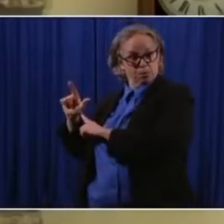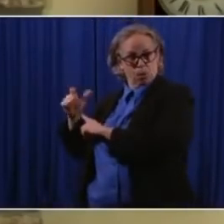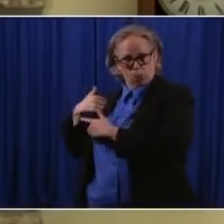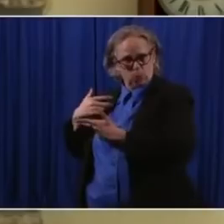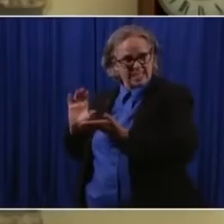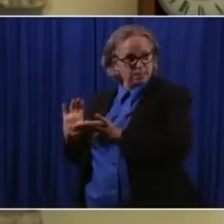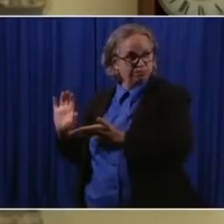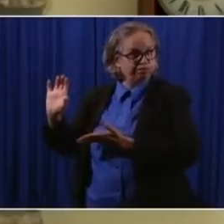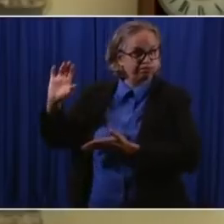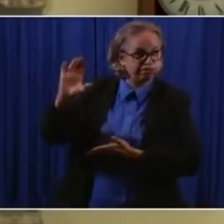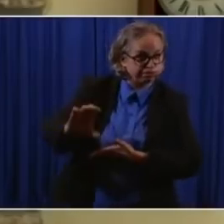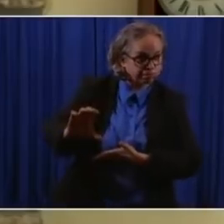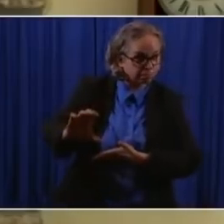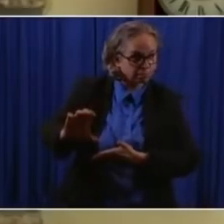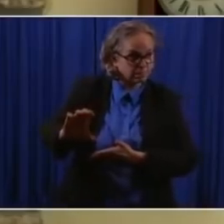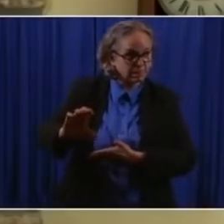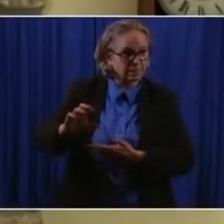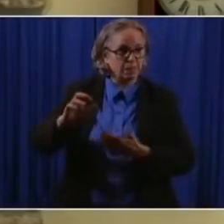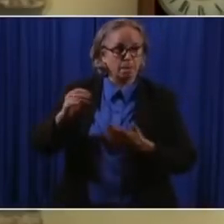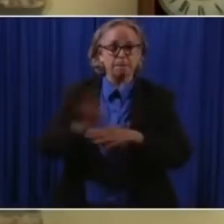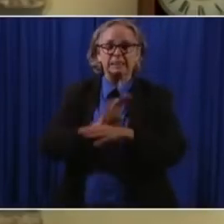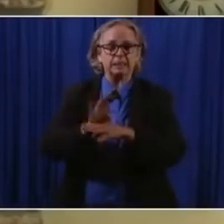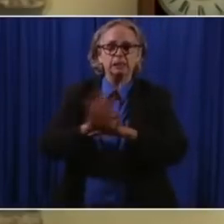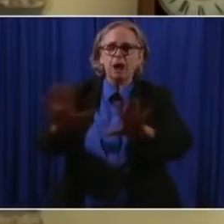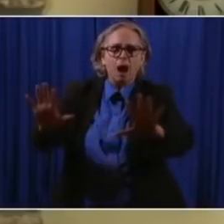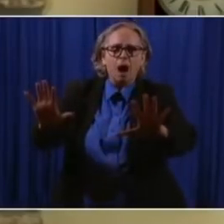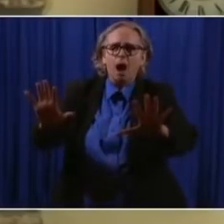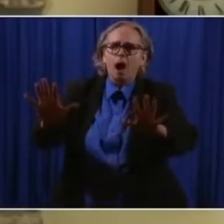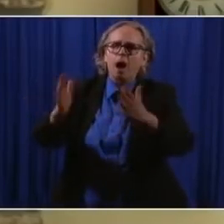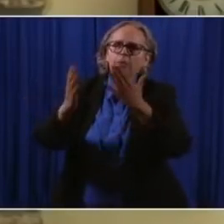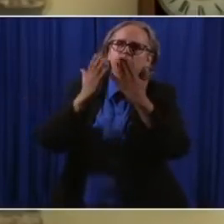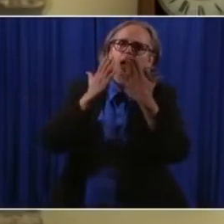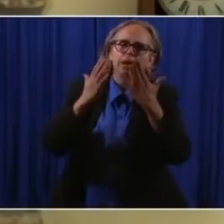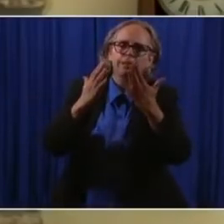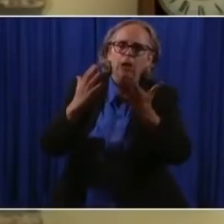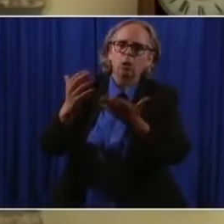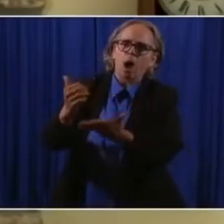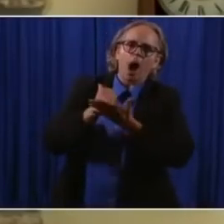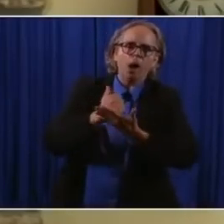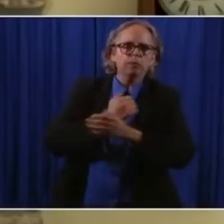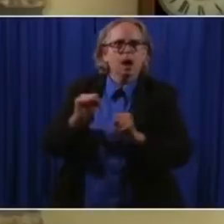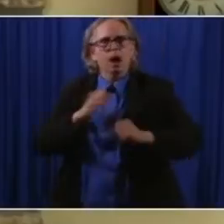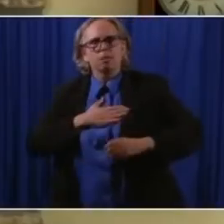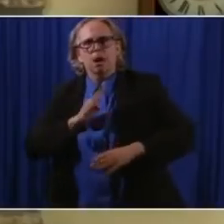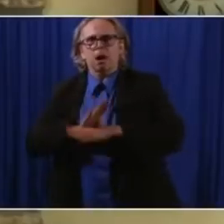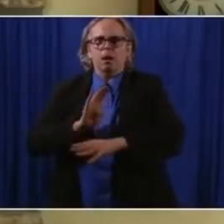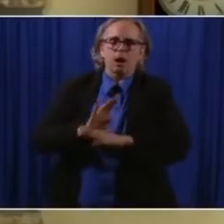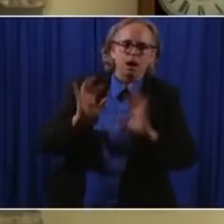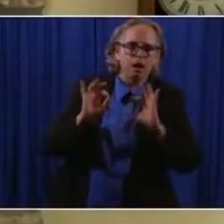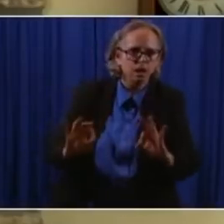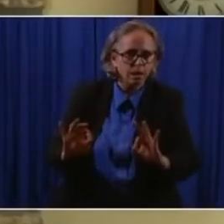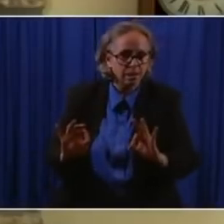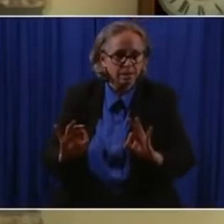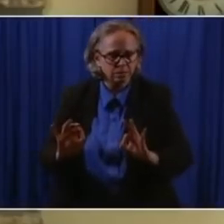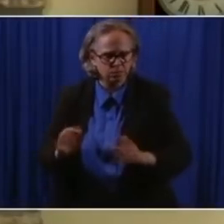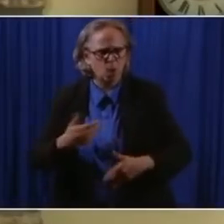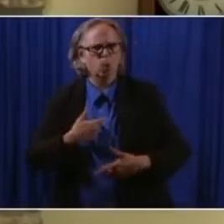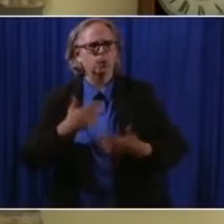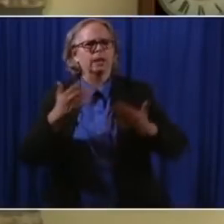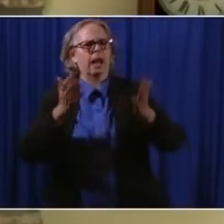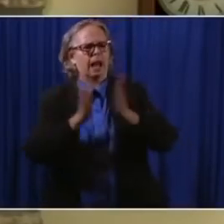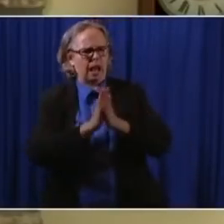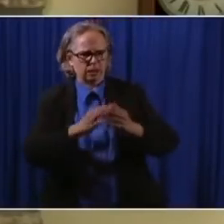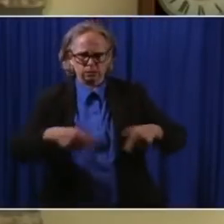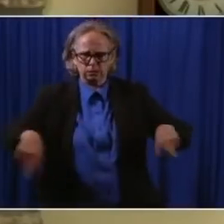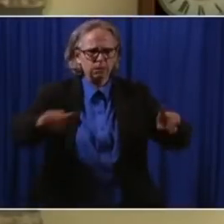for business. And so I've made the decision to ask the board to do this and to do it now and